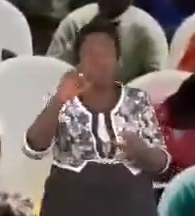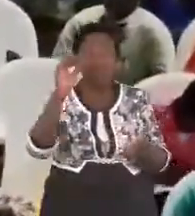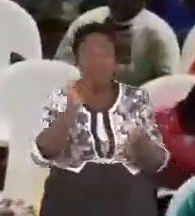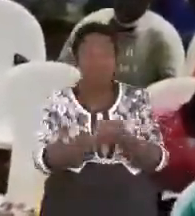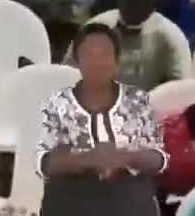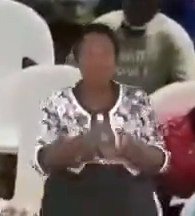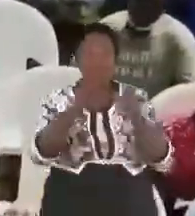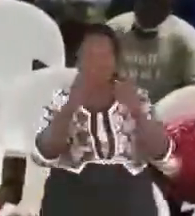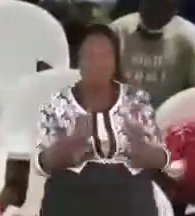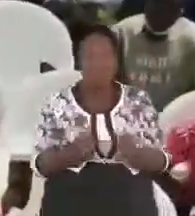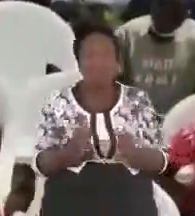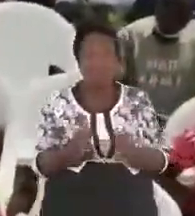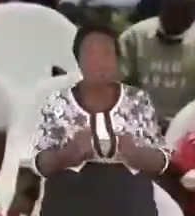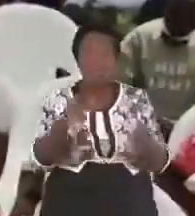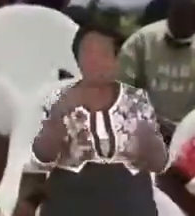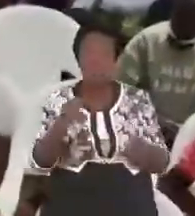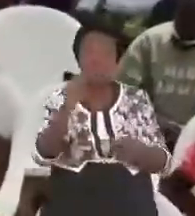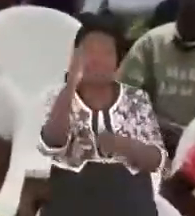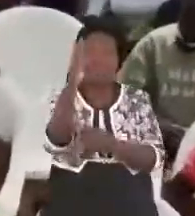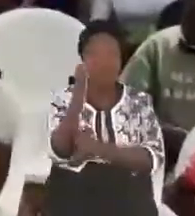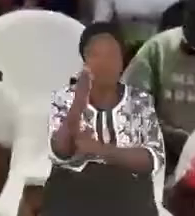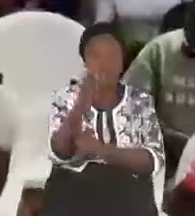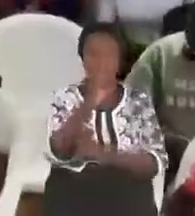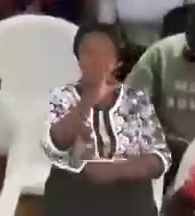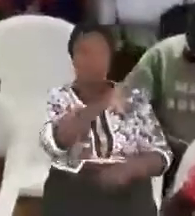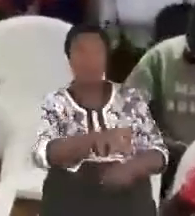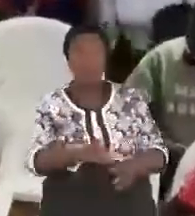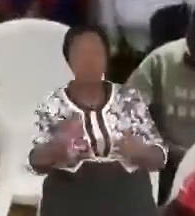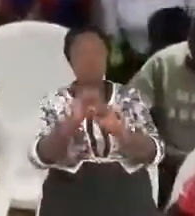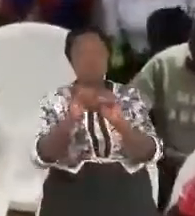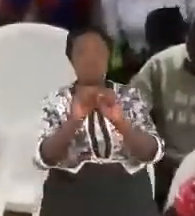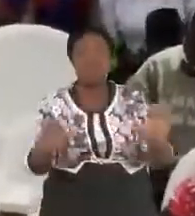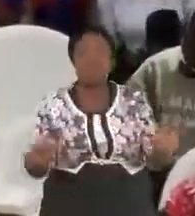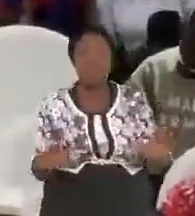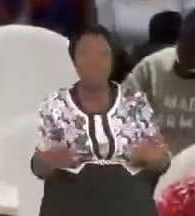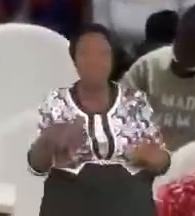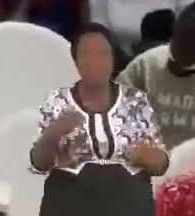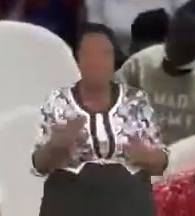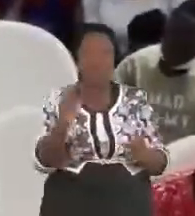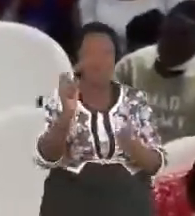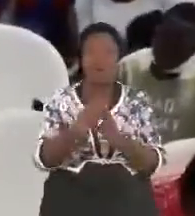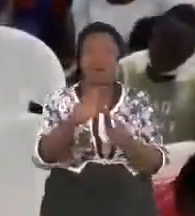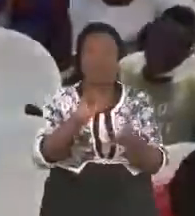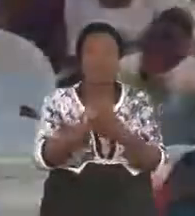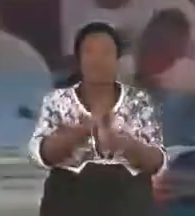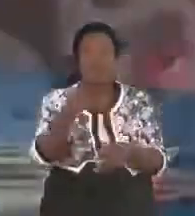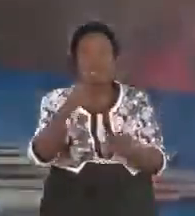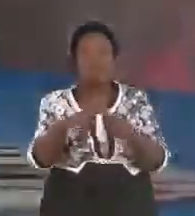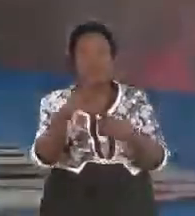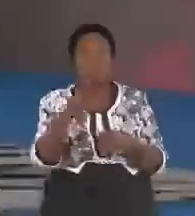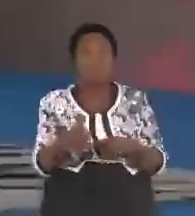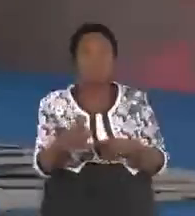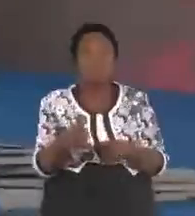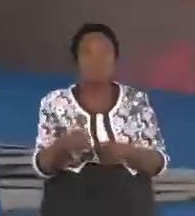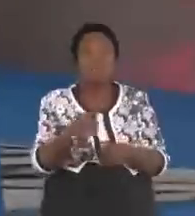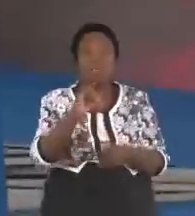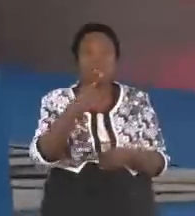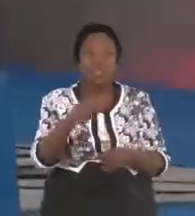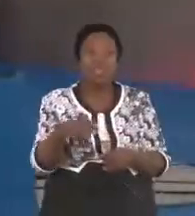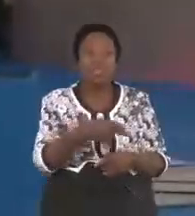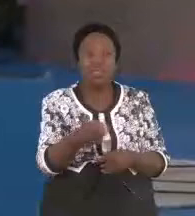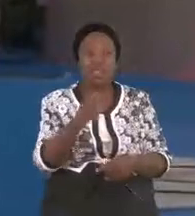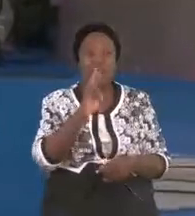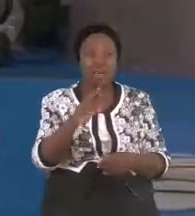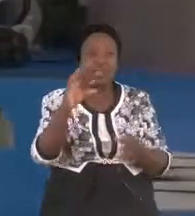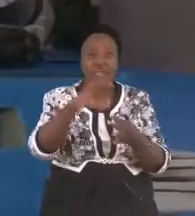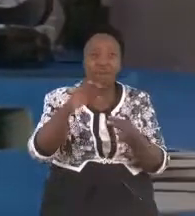quickeneth. The flesh profiteth nothing. The words that I speak unto you, their spirit and